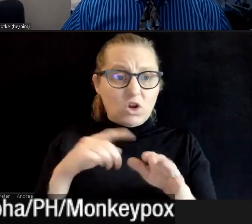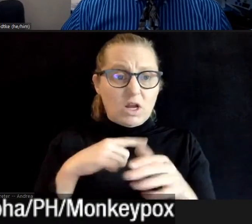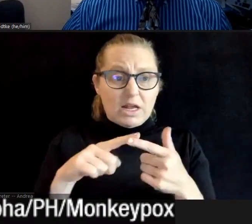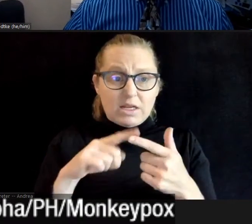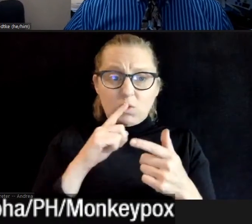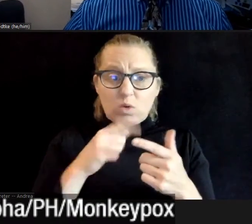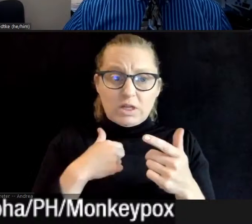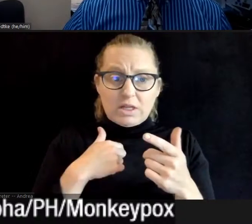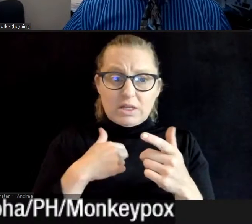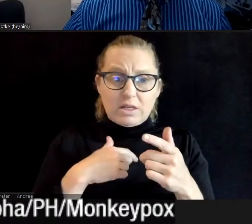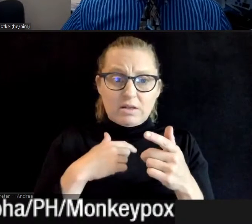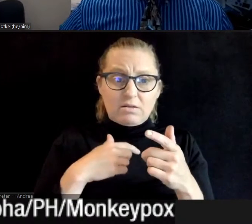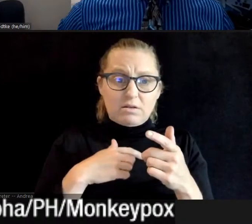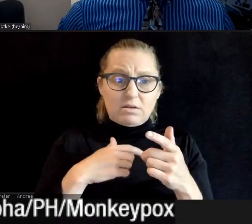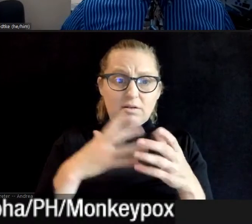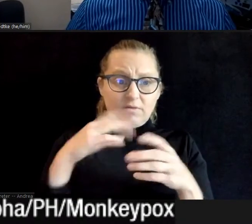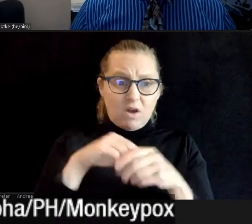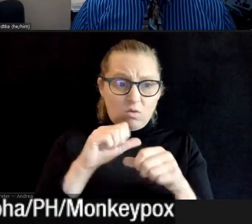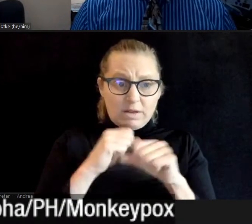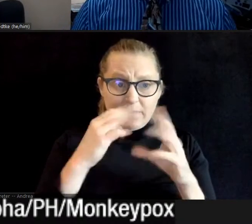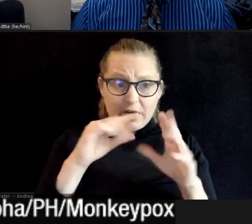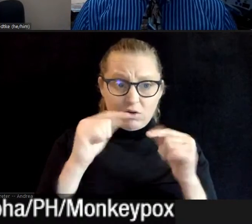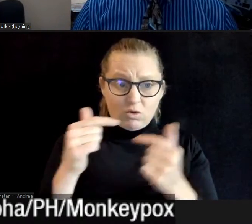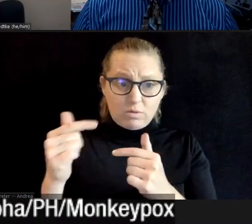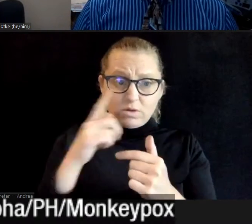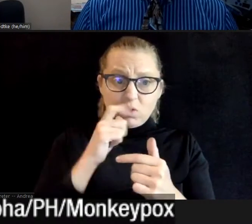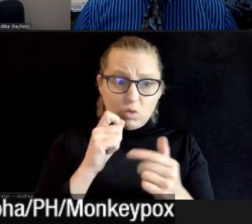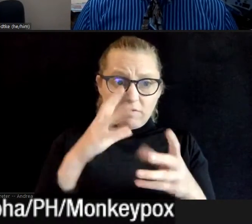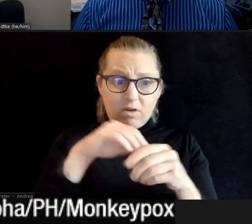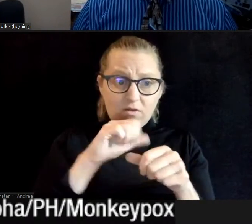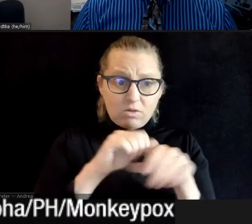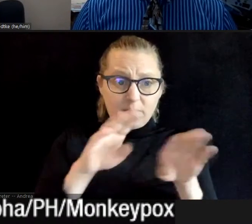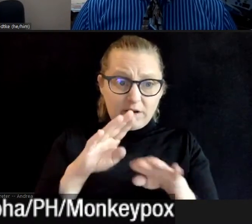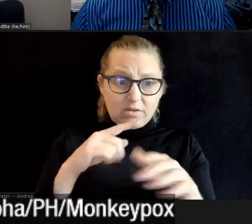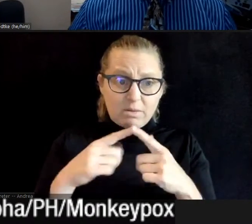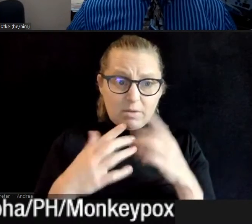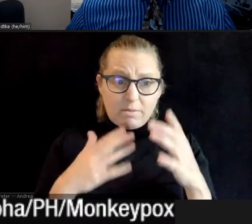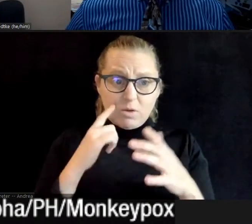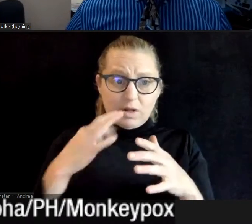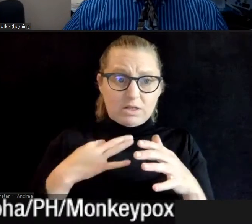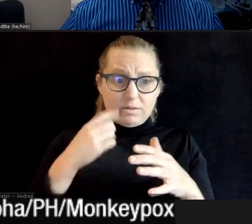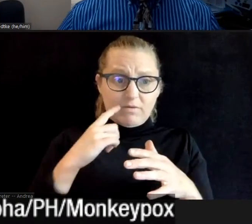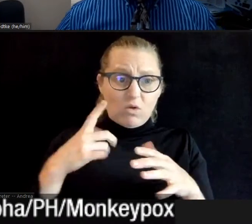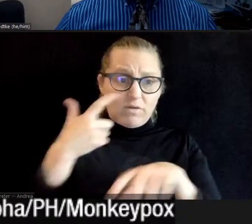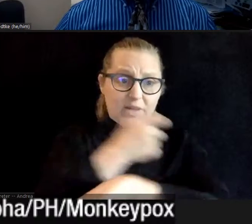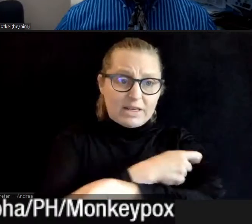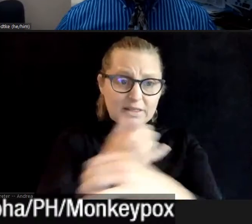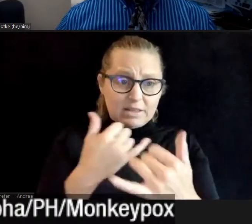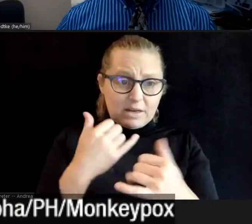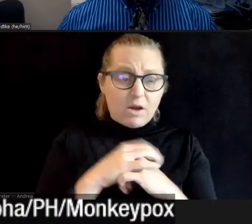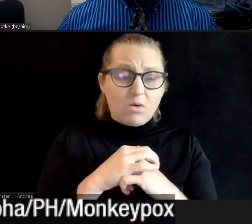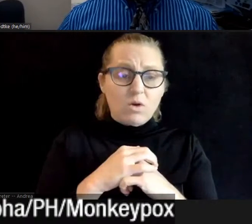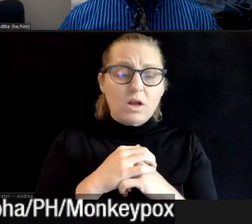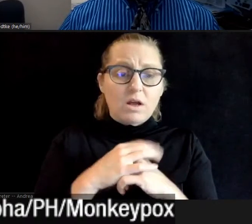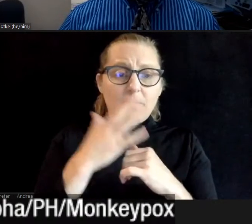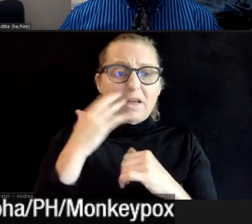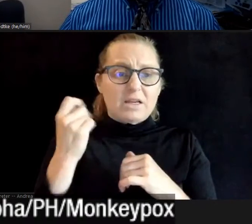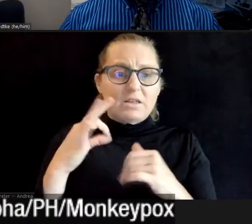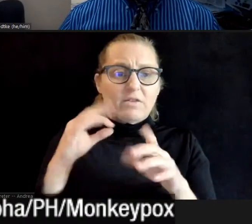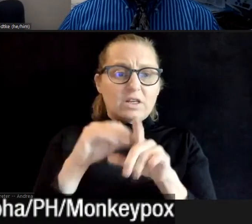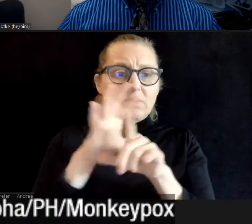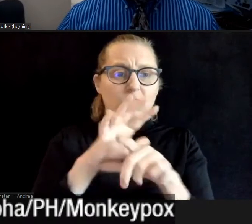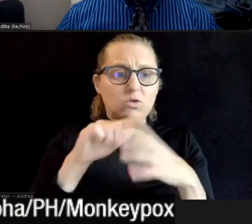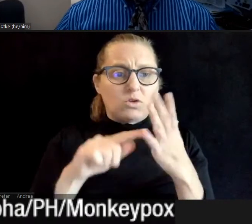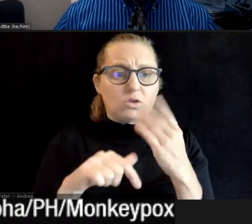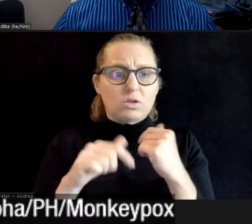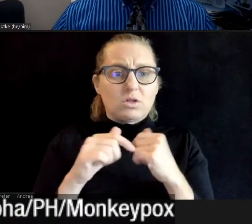outlined many groups who have engaged in those behaviors, you may be eligible for vaccine right now because of those exposures.